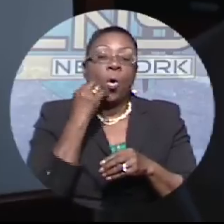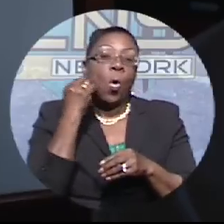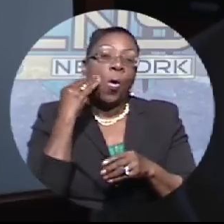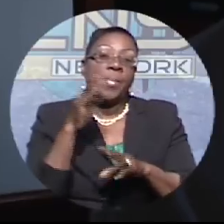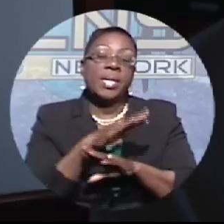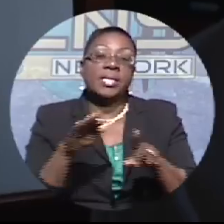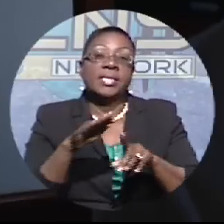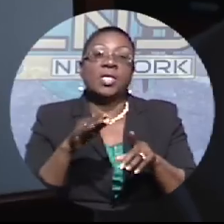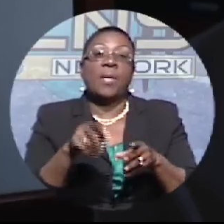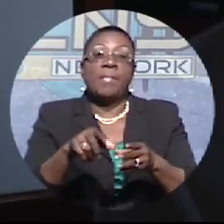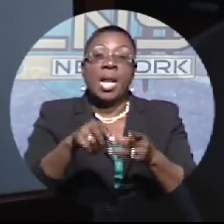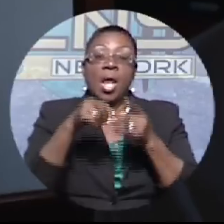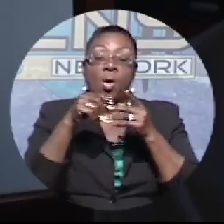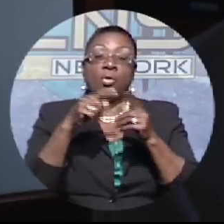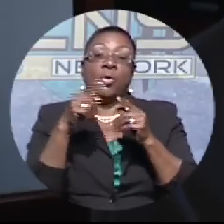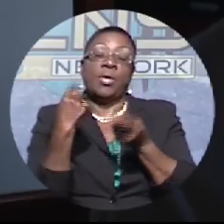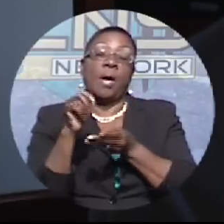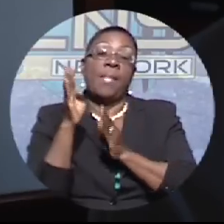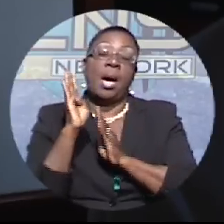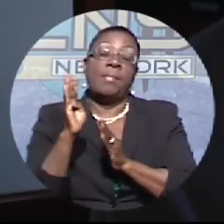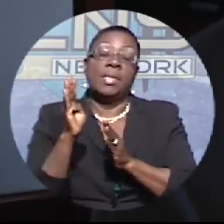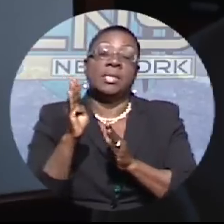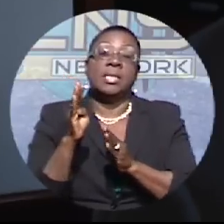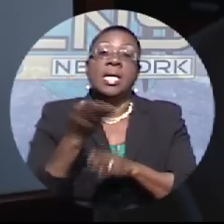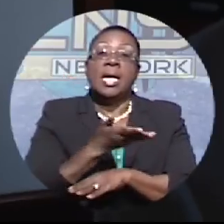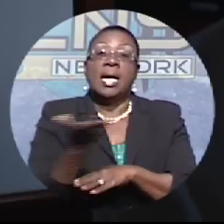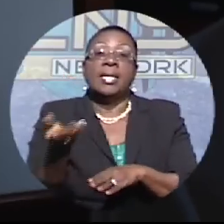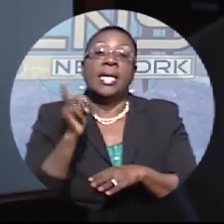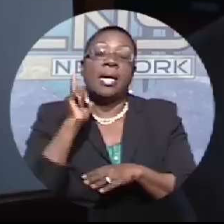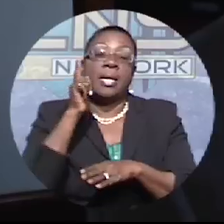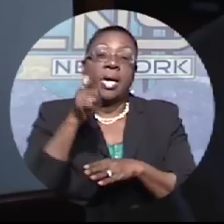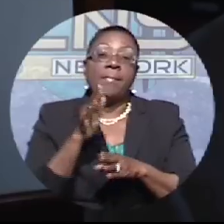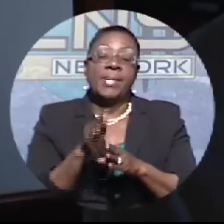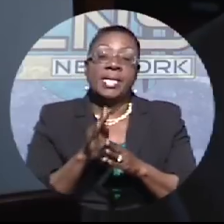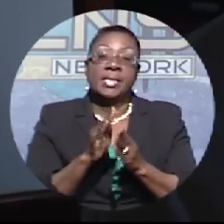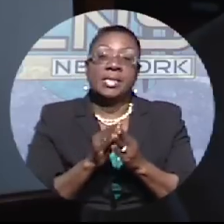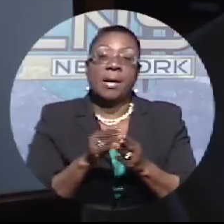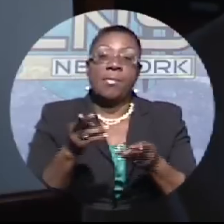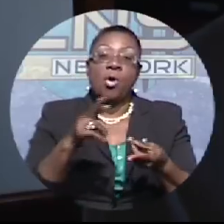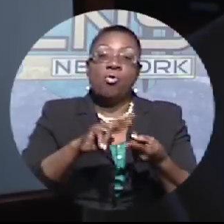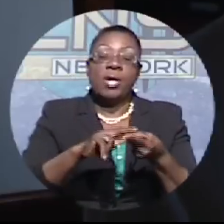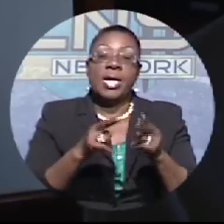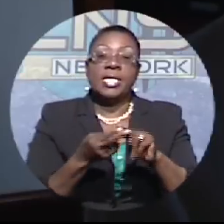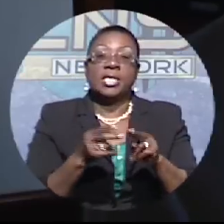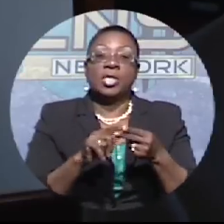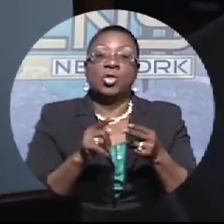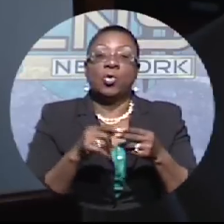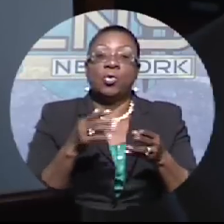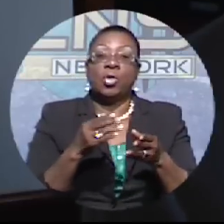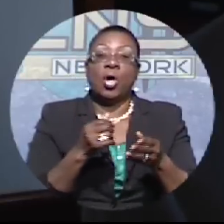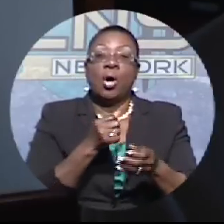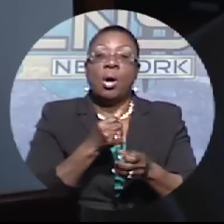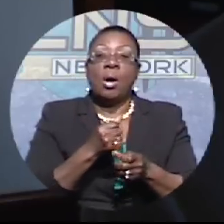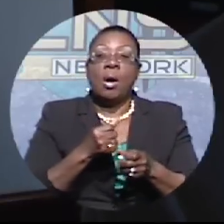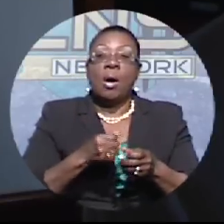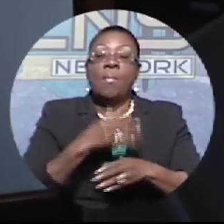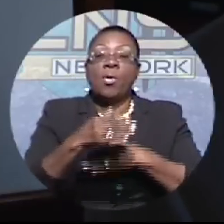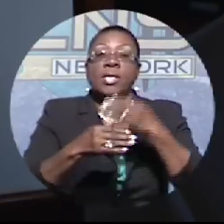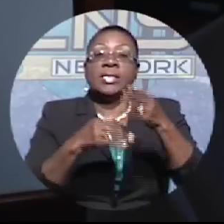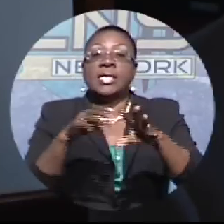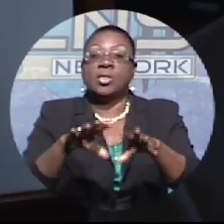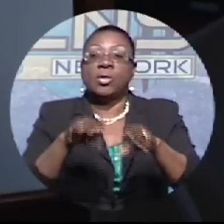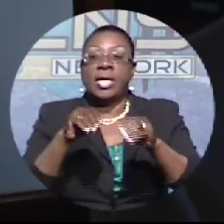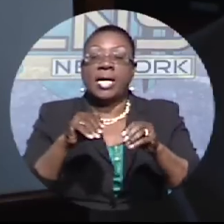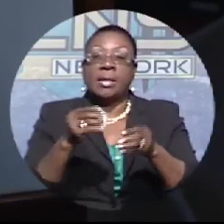there could be some safeguards in relation to the process to acquire the